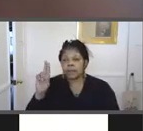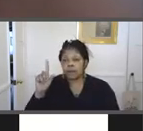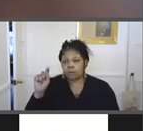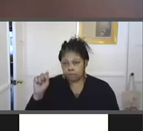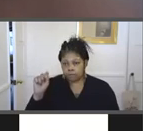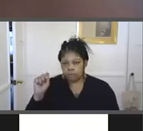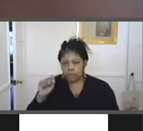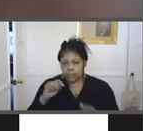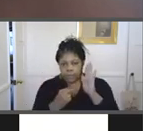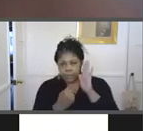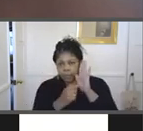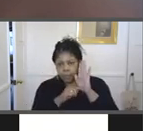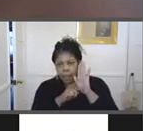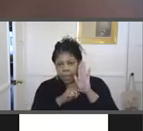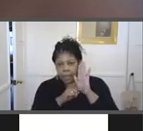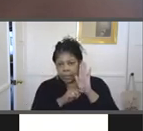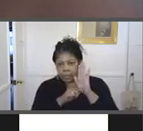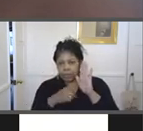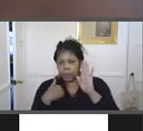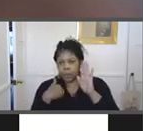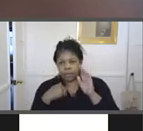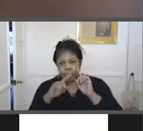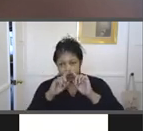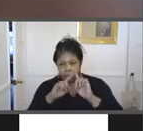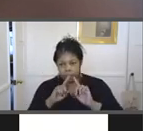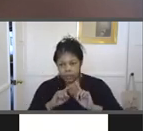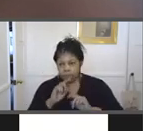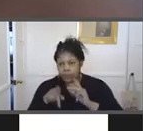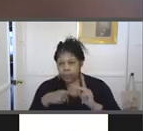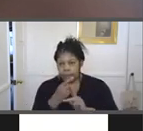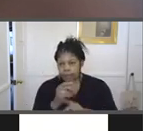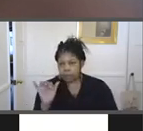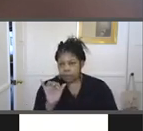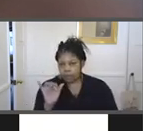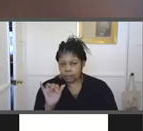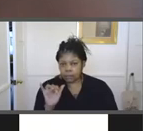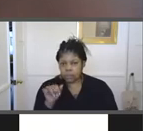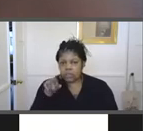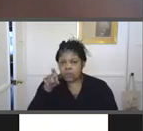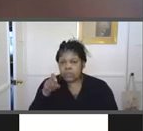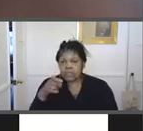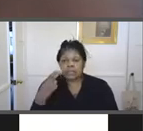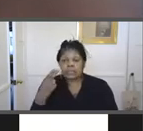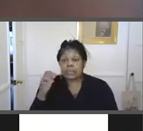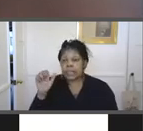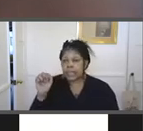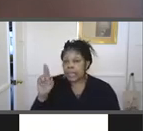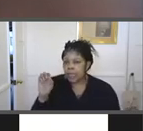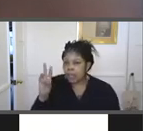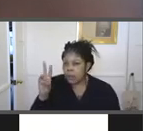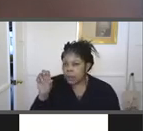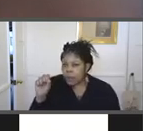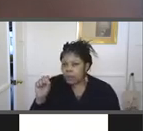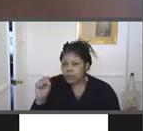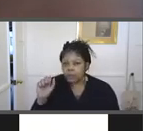brush libraries. And you'll see that there's a bunch of them. If you need use arrows for any reason. In this